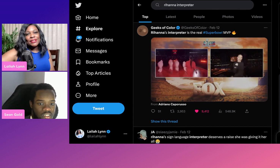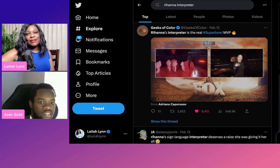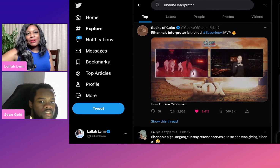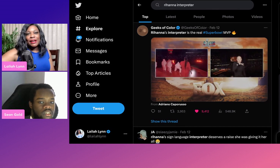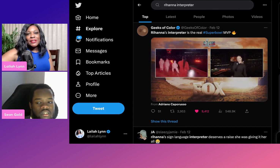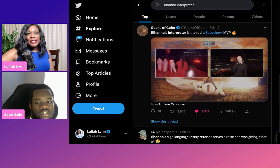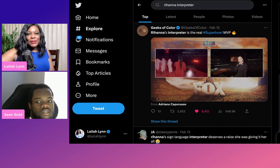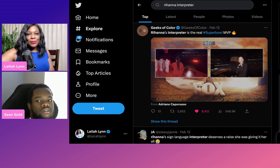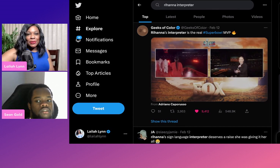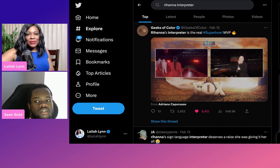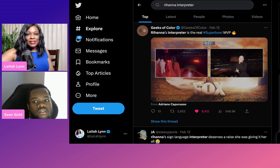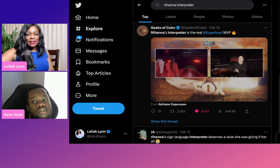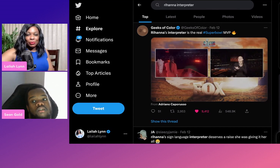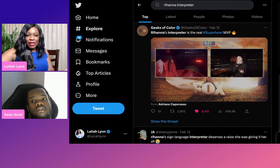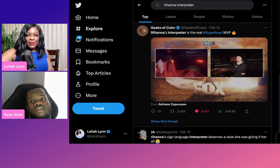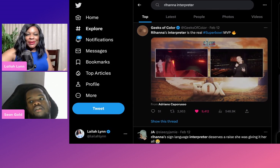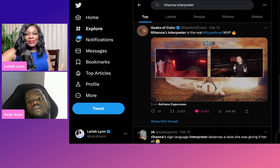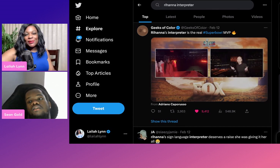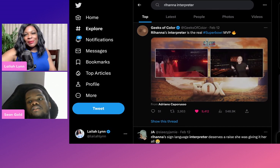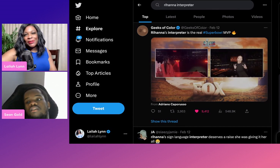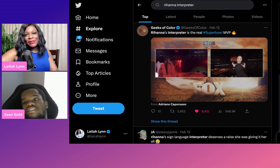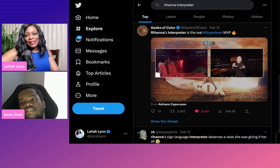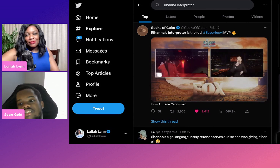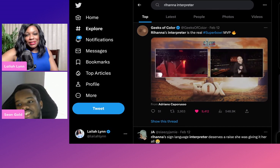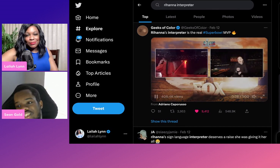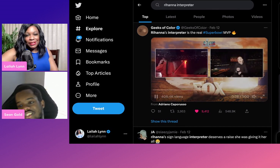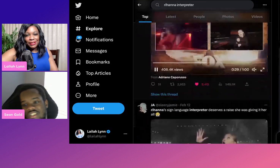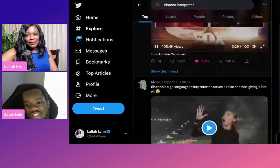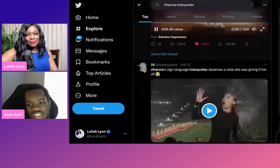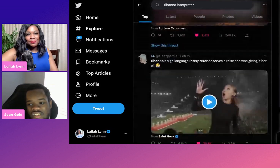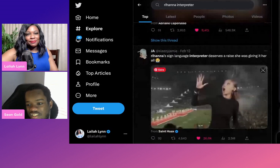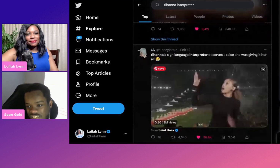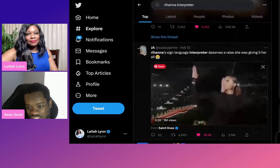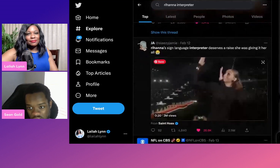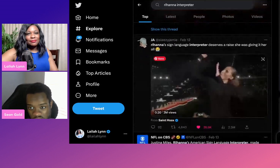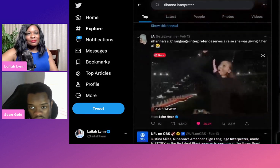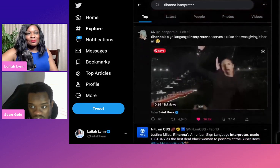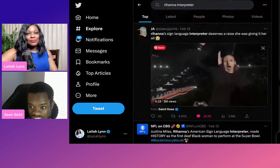Color, said Rihanna's interpreter is the real Super Bowl MVP.